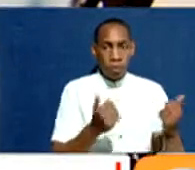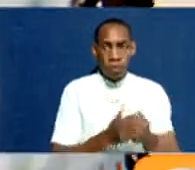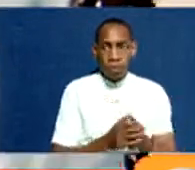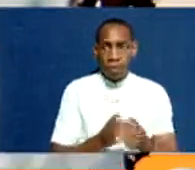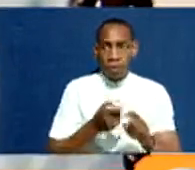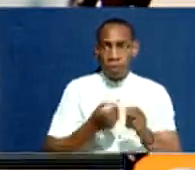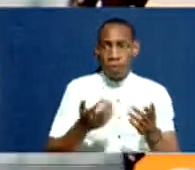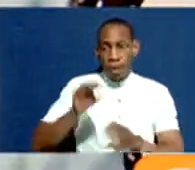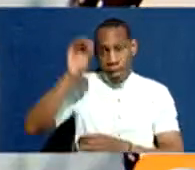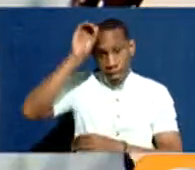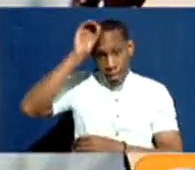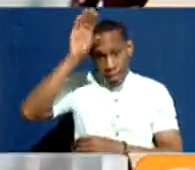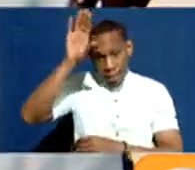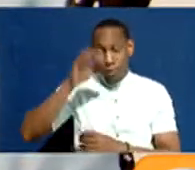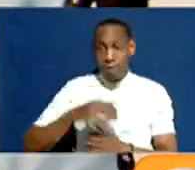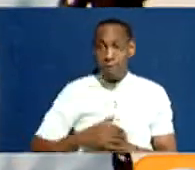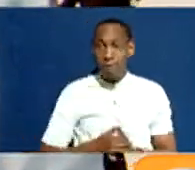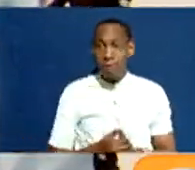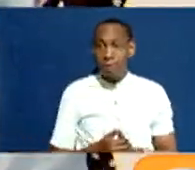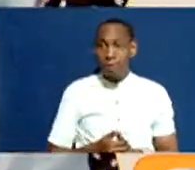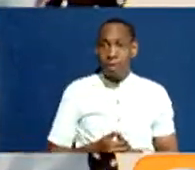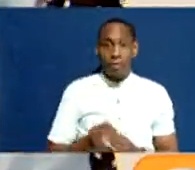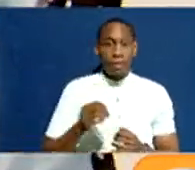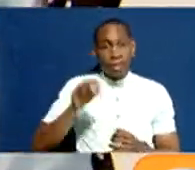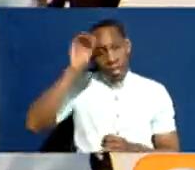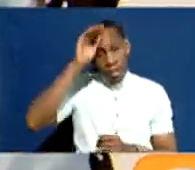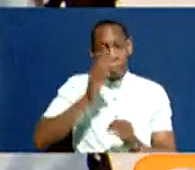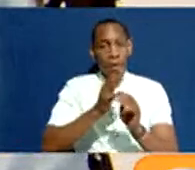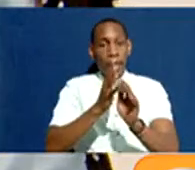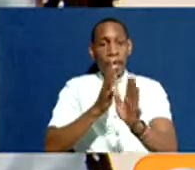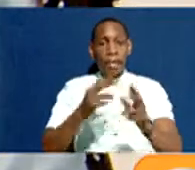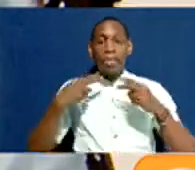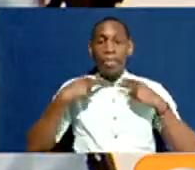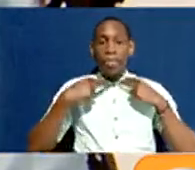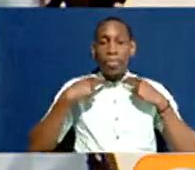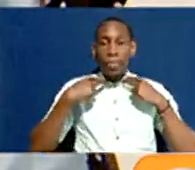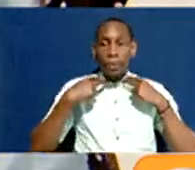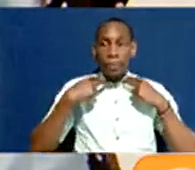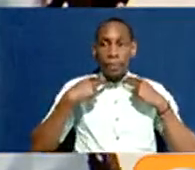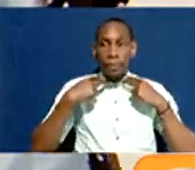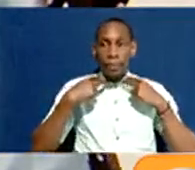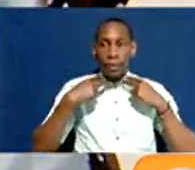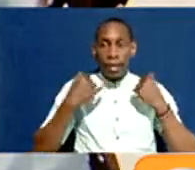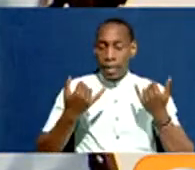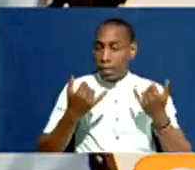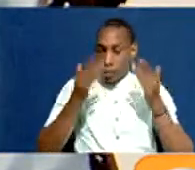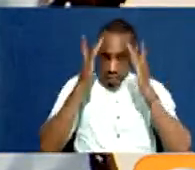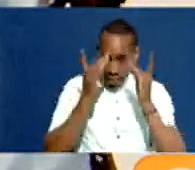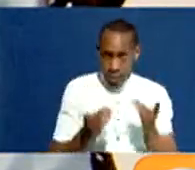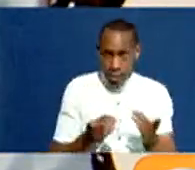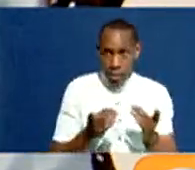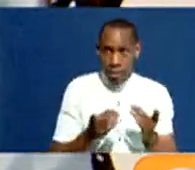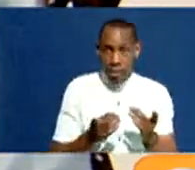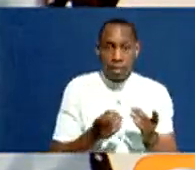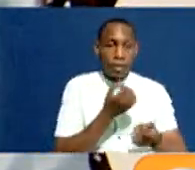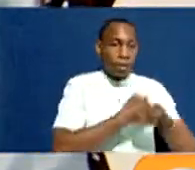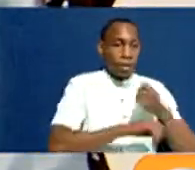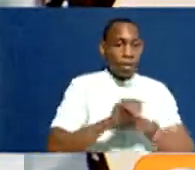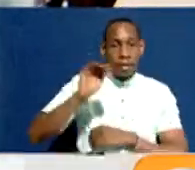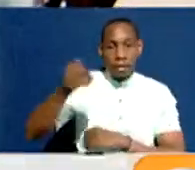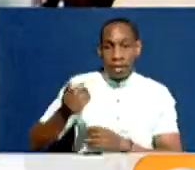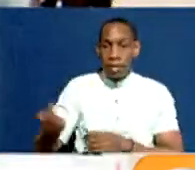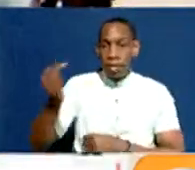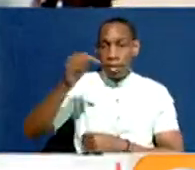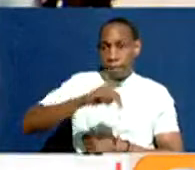Kiambu na huko line haziendi, hazisongi. Paka nikasema kwa sababu niko na shughuli huku nikuja